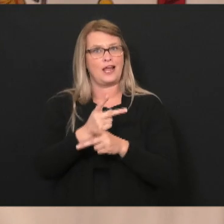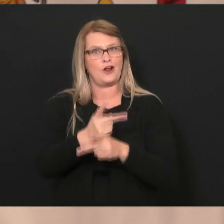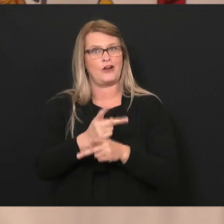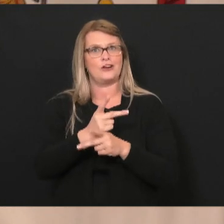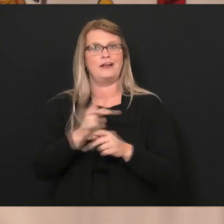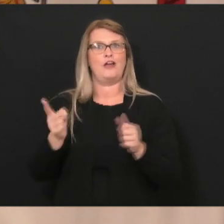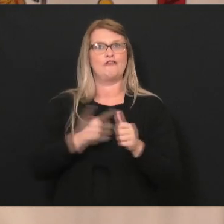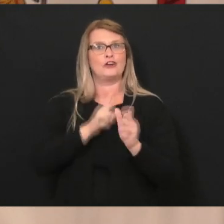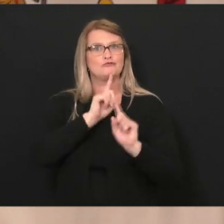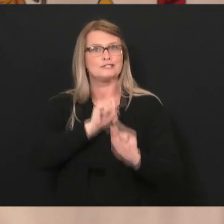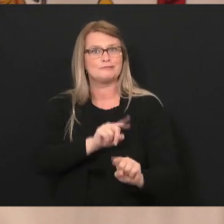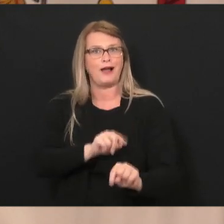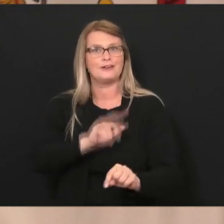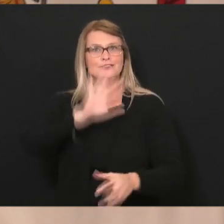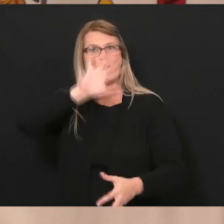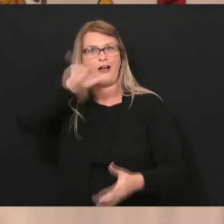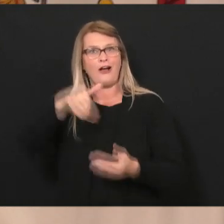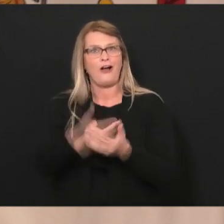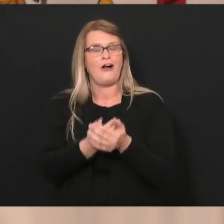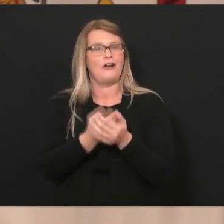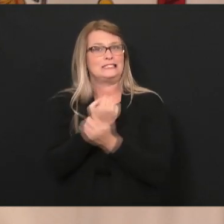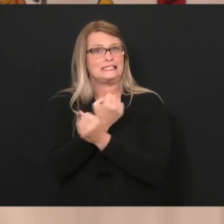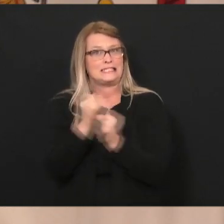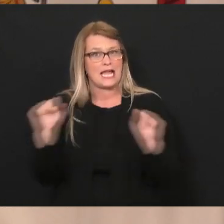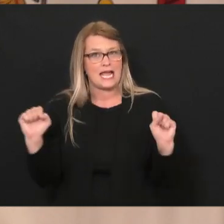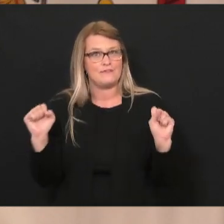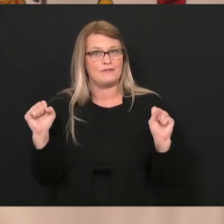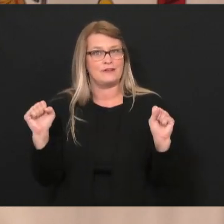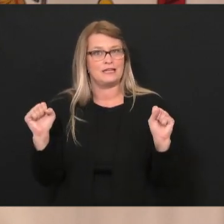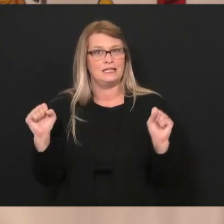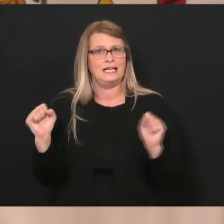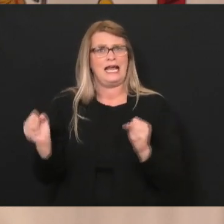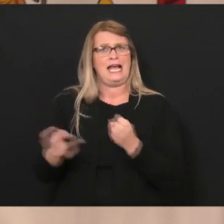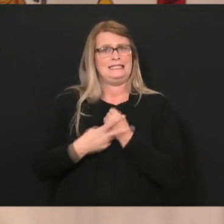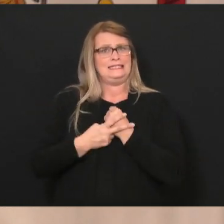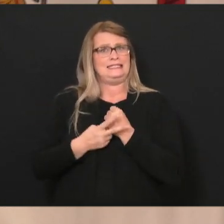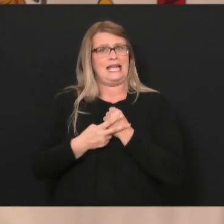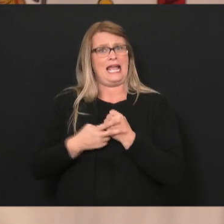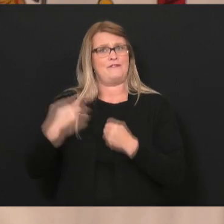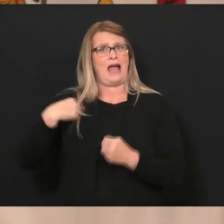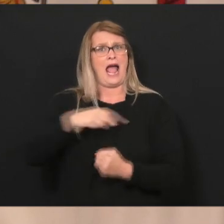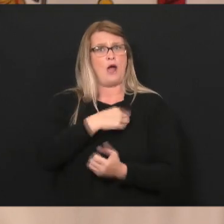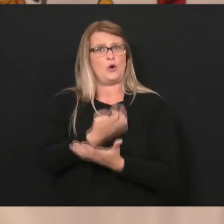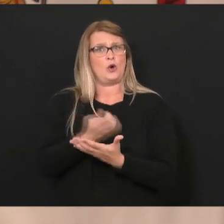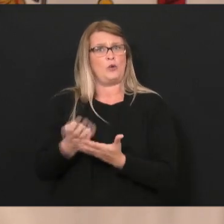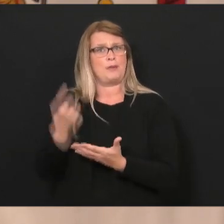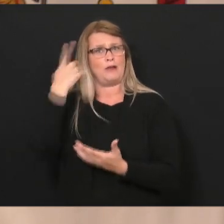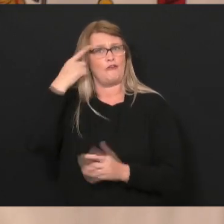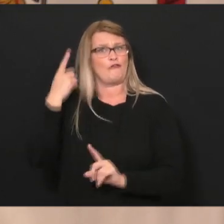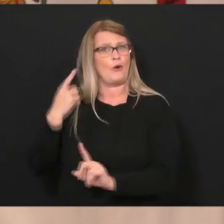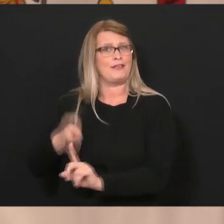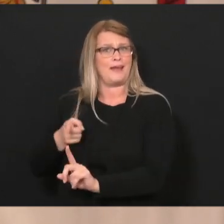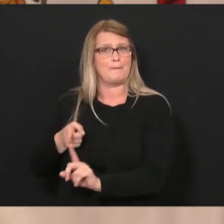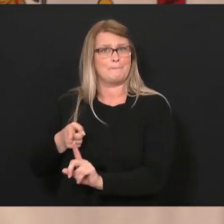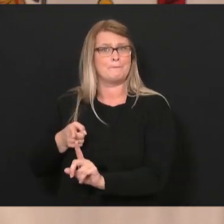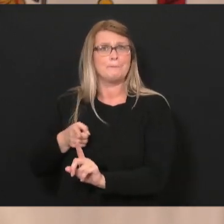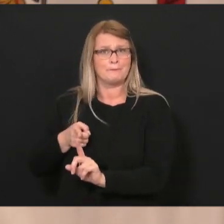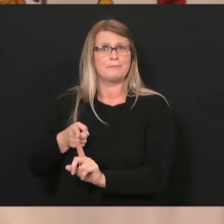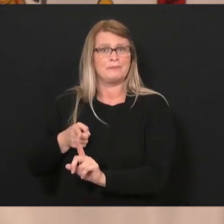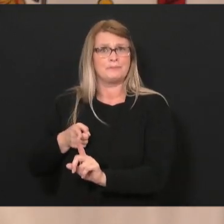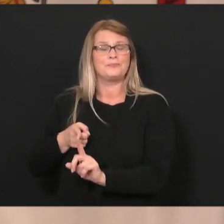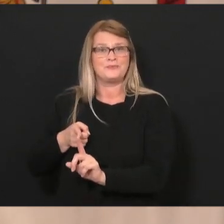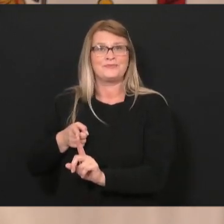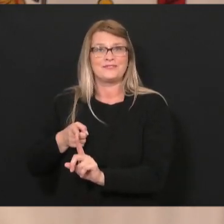everything, and try to reel in all the protective equipment and supplies that we are short of right